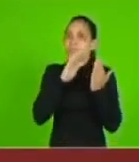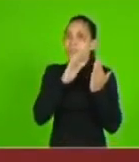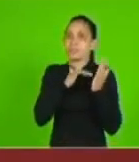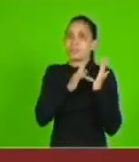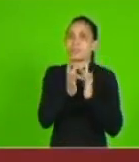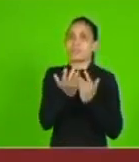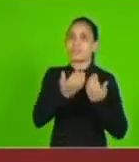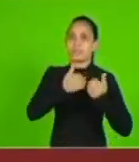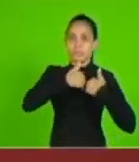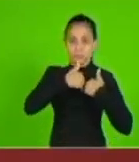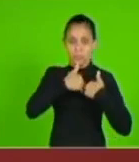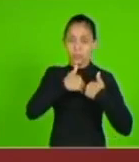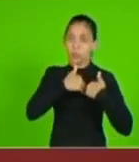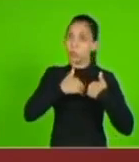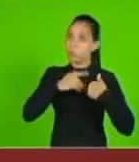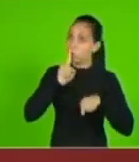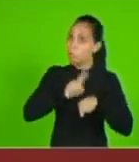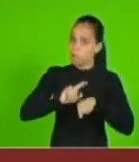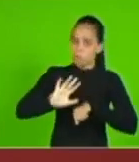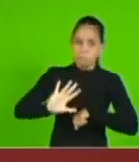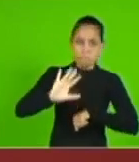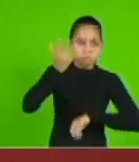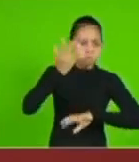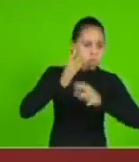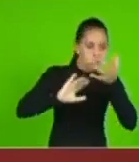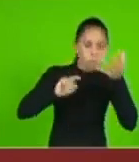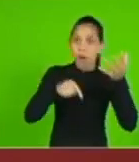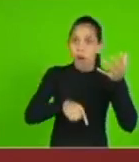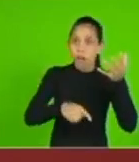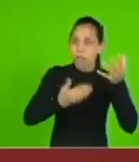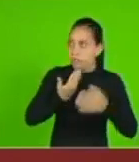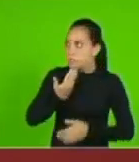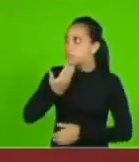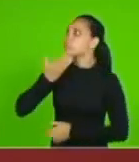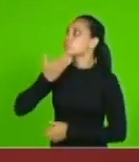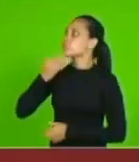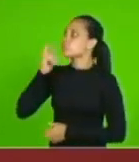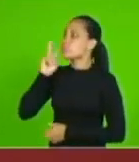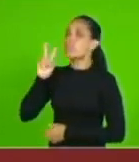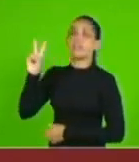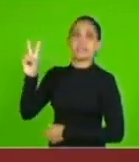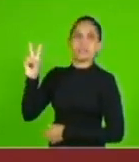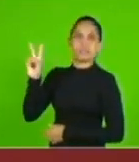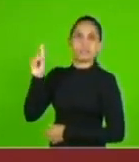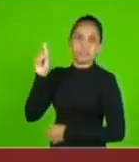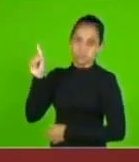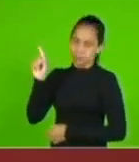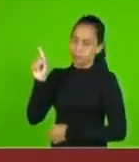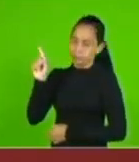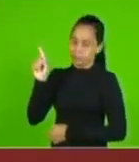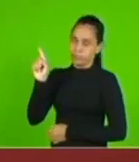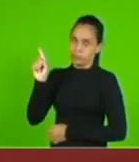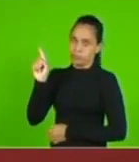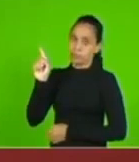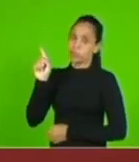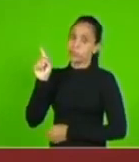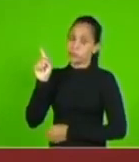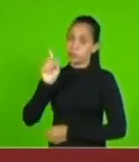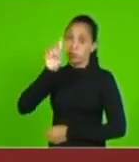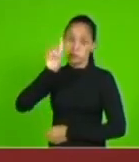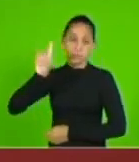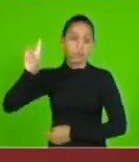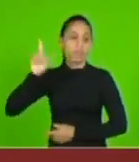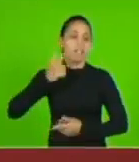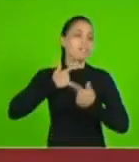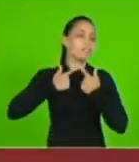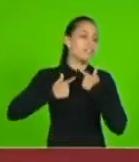things begin to happen, look up and lift up your heads, because that is what the